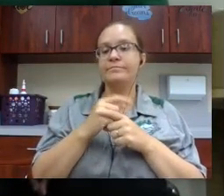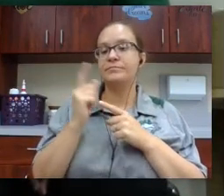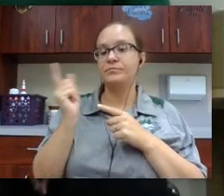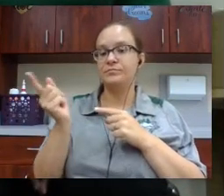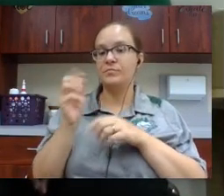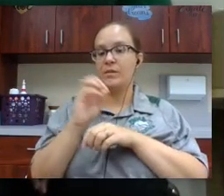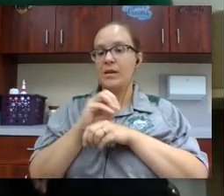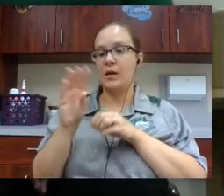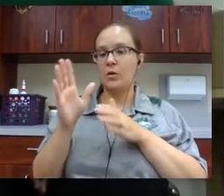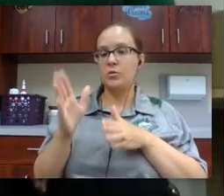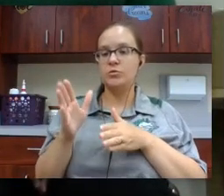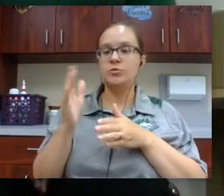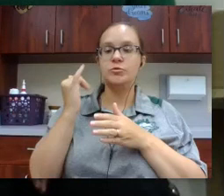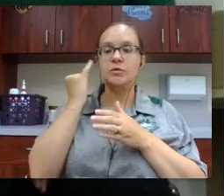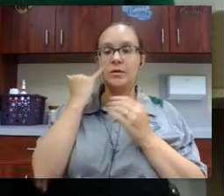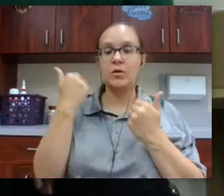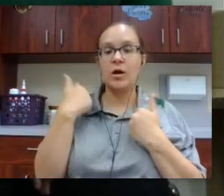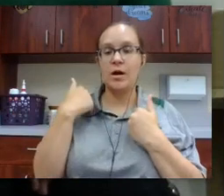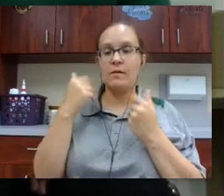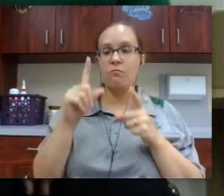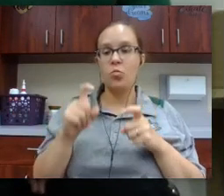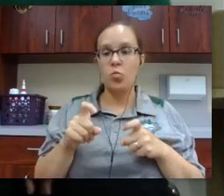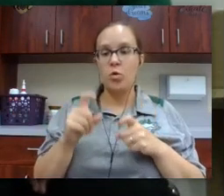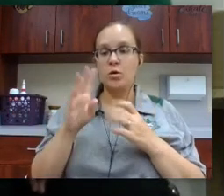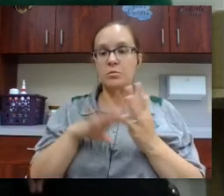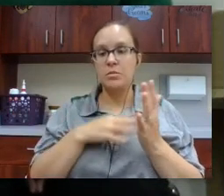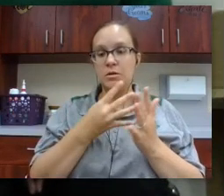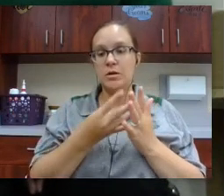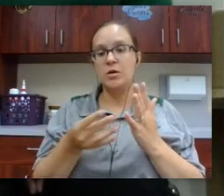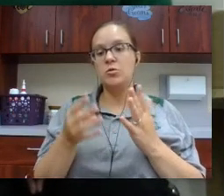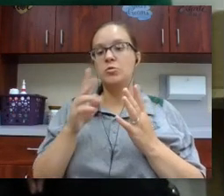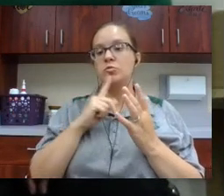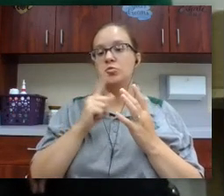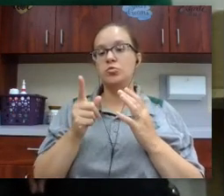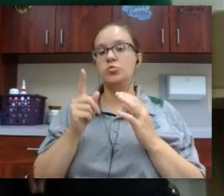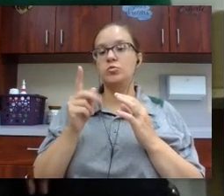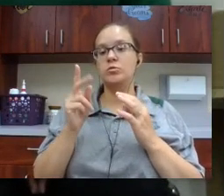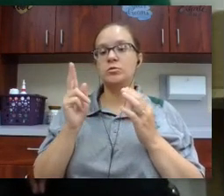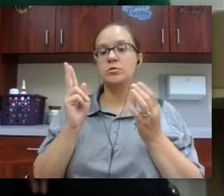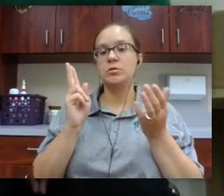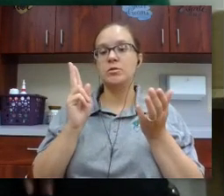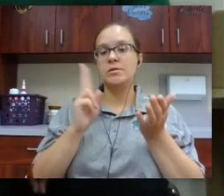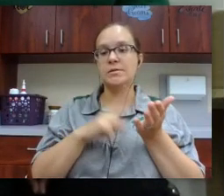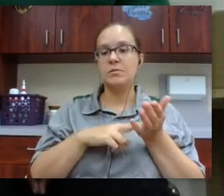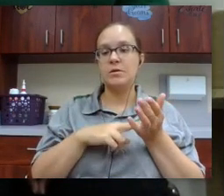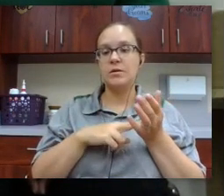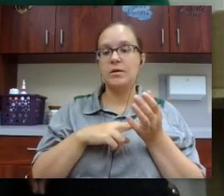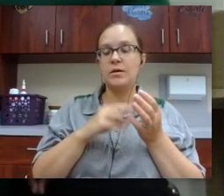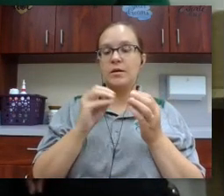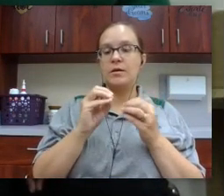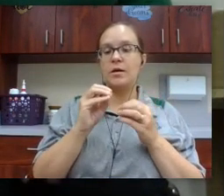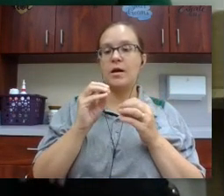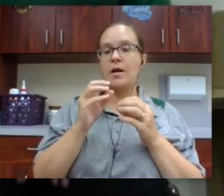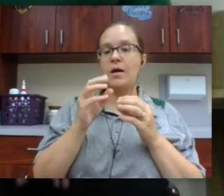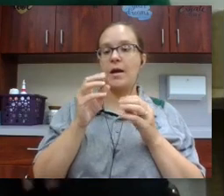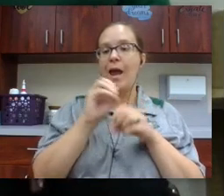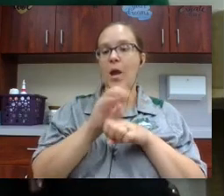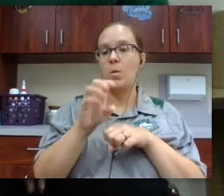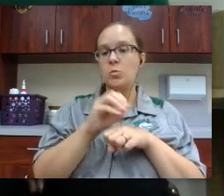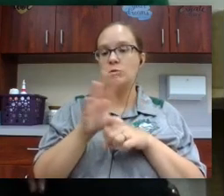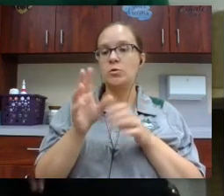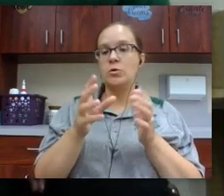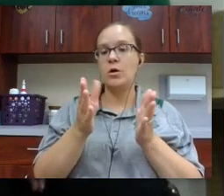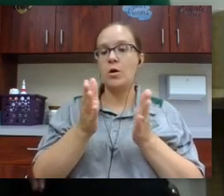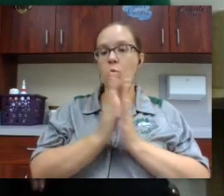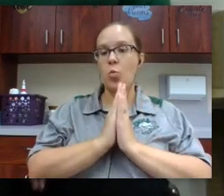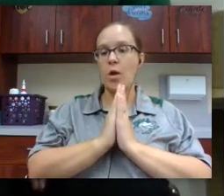if you have any questions about your schedule, be sure to log in a counselor request so that you can receive some assistance